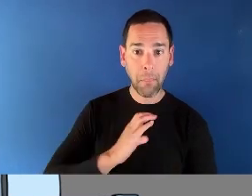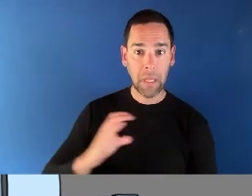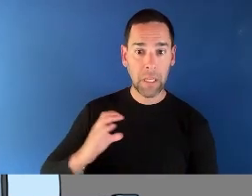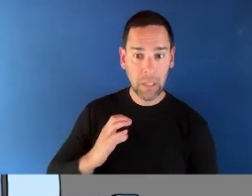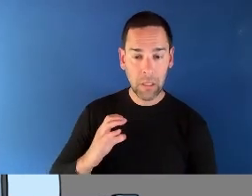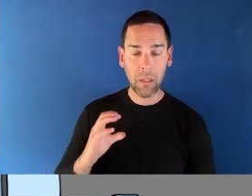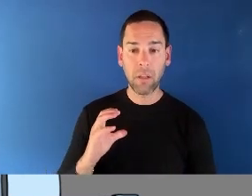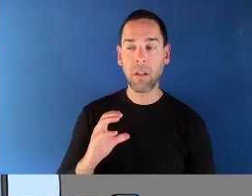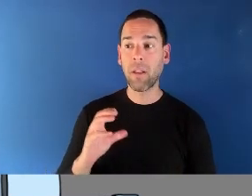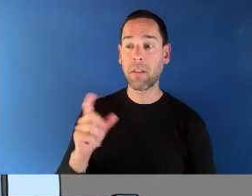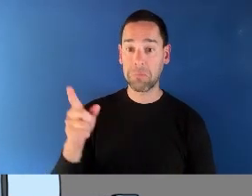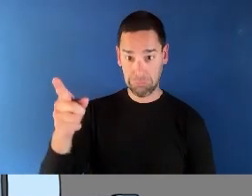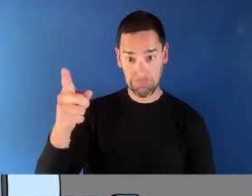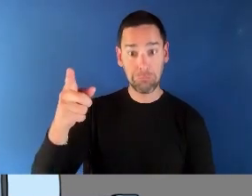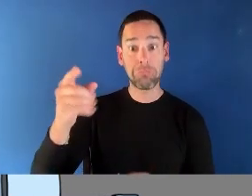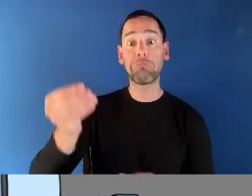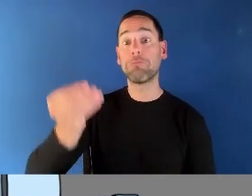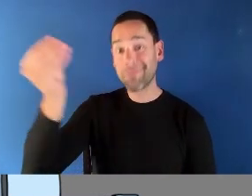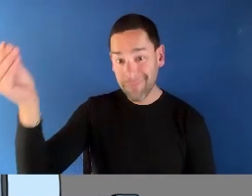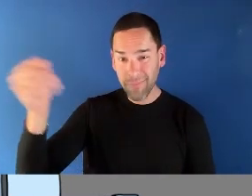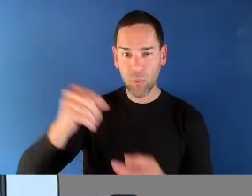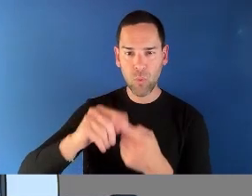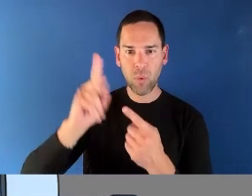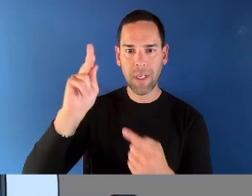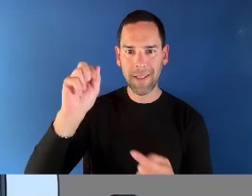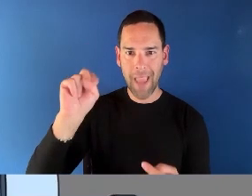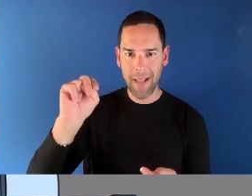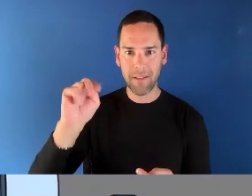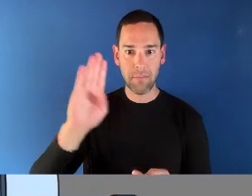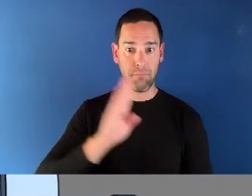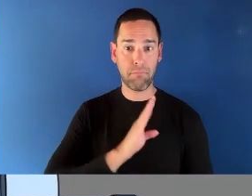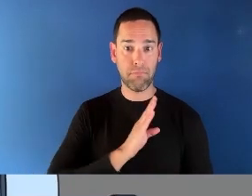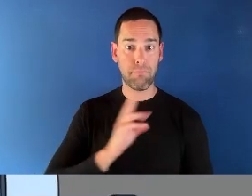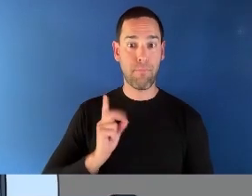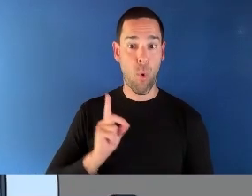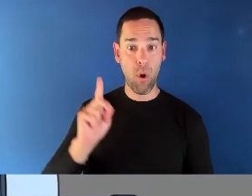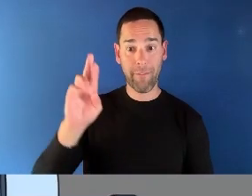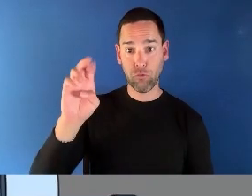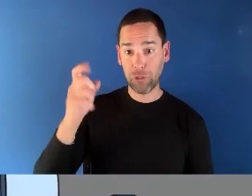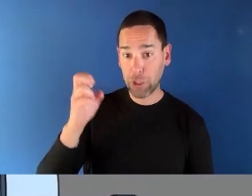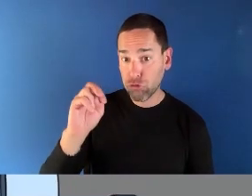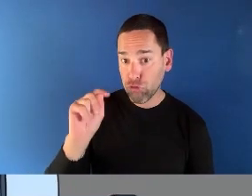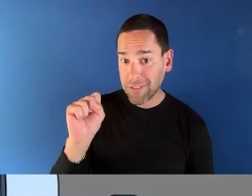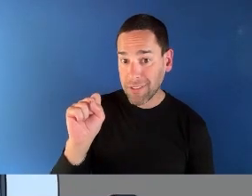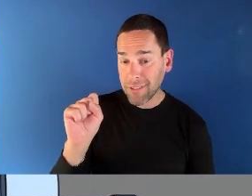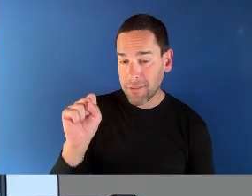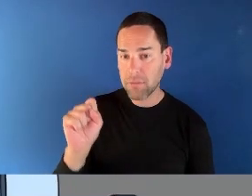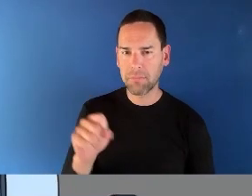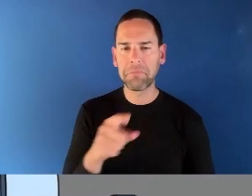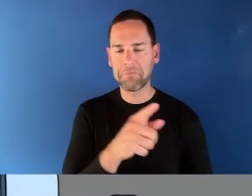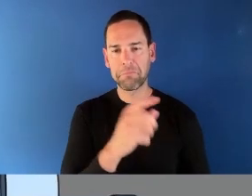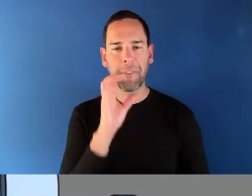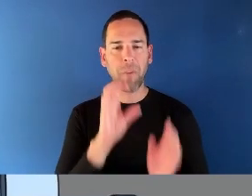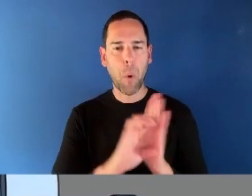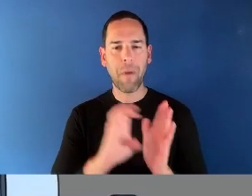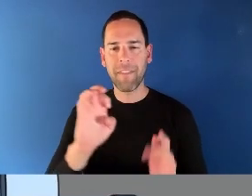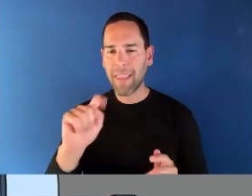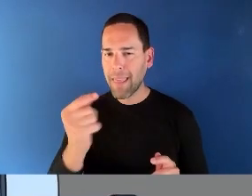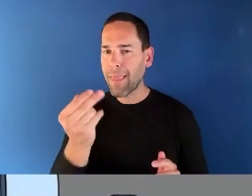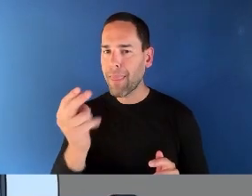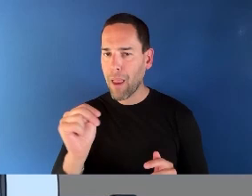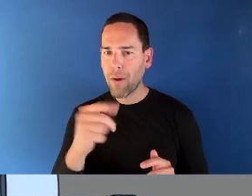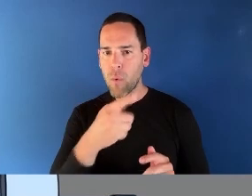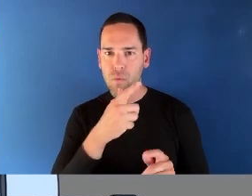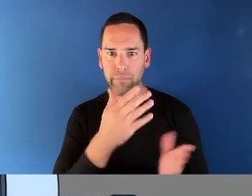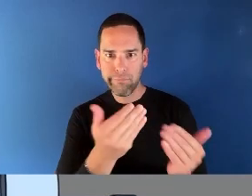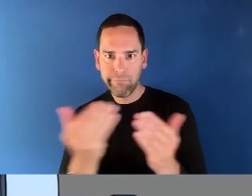to the Kansas Board of Regents. And Ethan getting more accessible buses brought to campus.